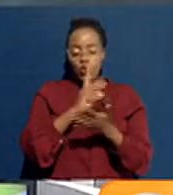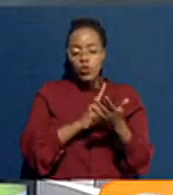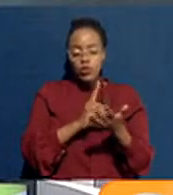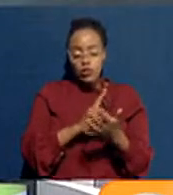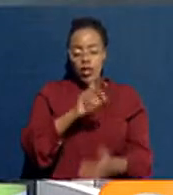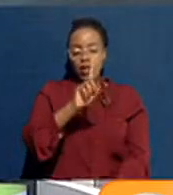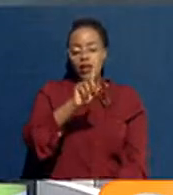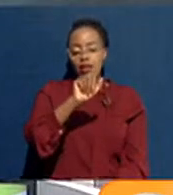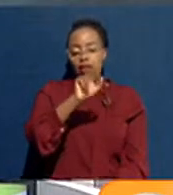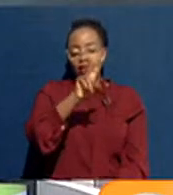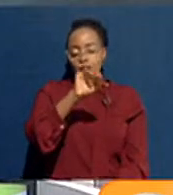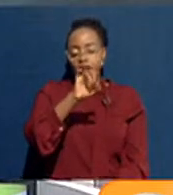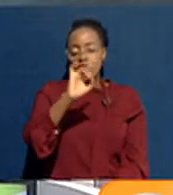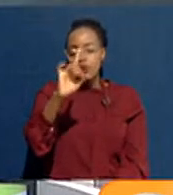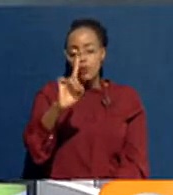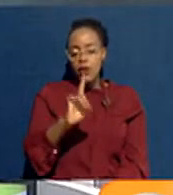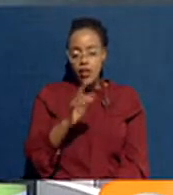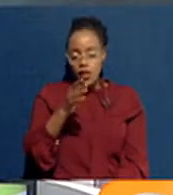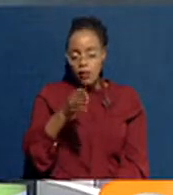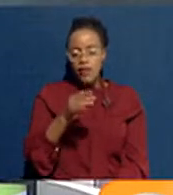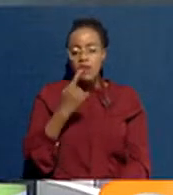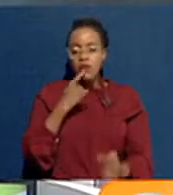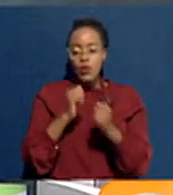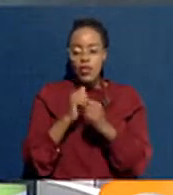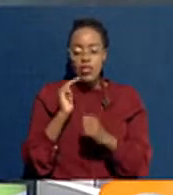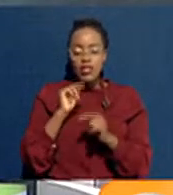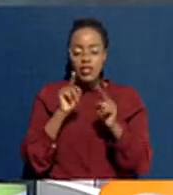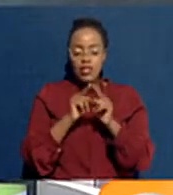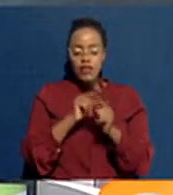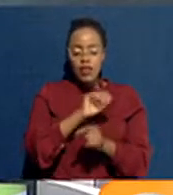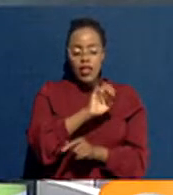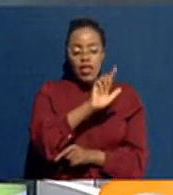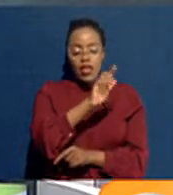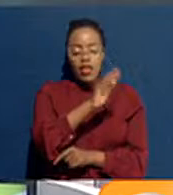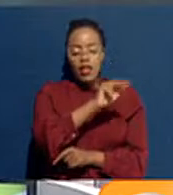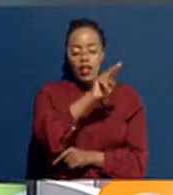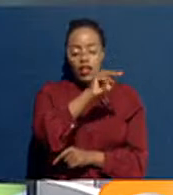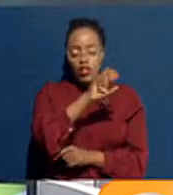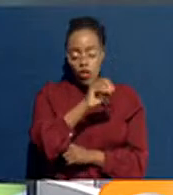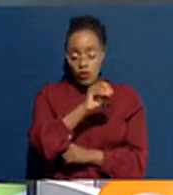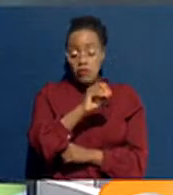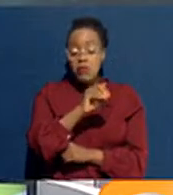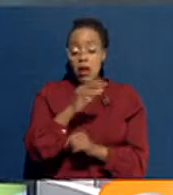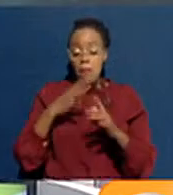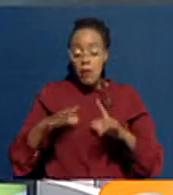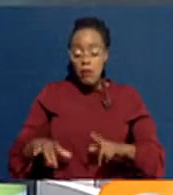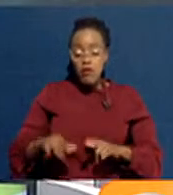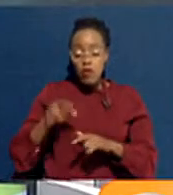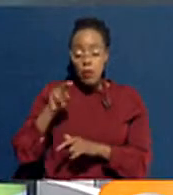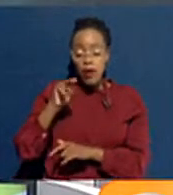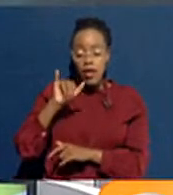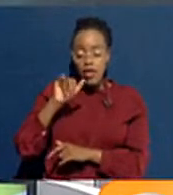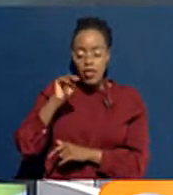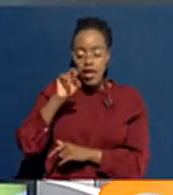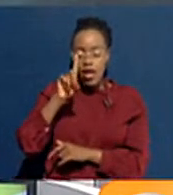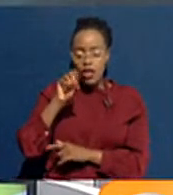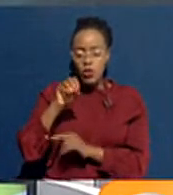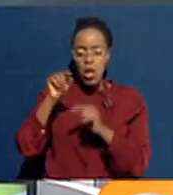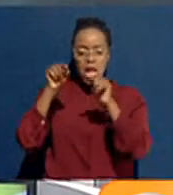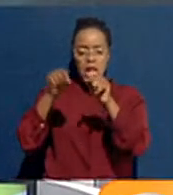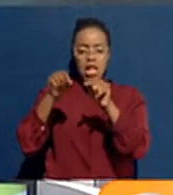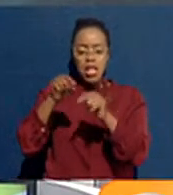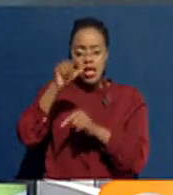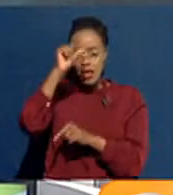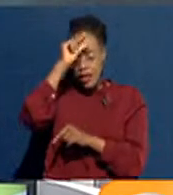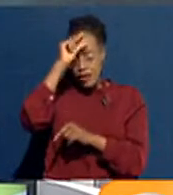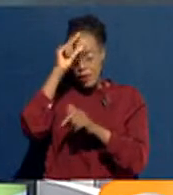Director, Kenya Meteorological Department, will be here with us. But still on El Nino, and residents of Ombaka village in Nyando have pointed an accusing finger at